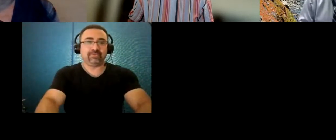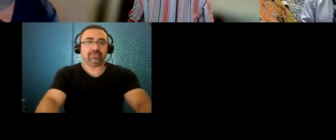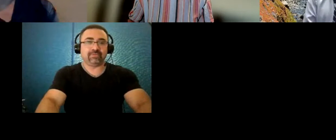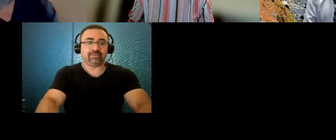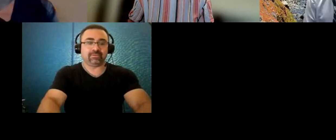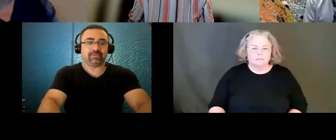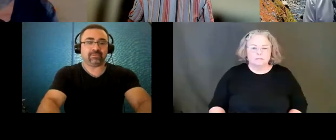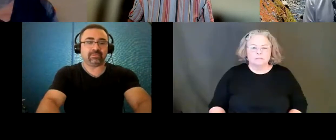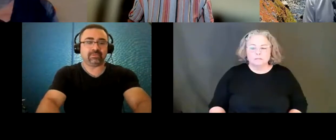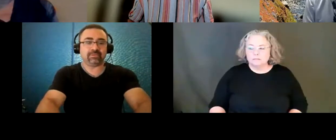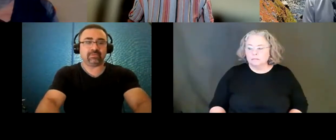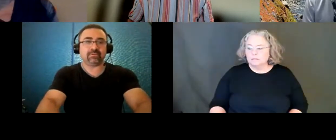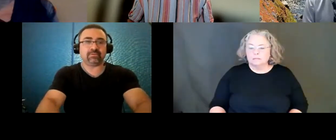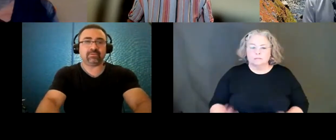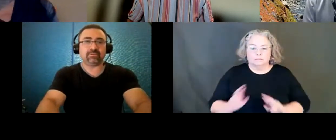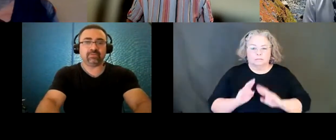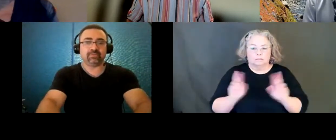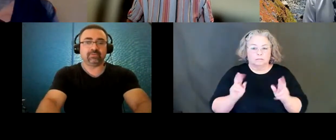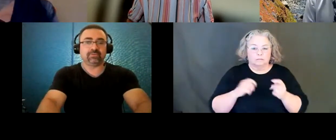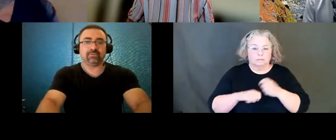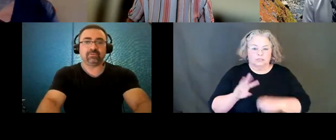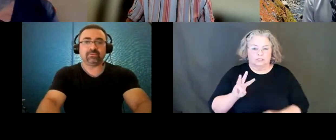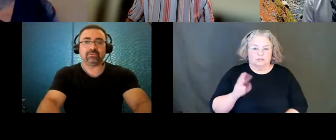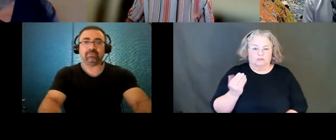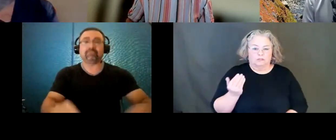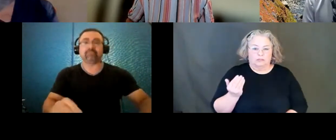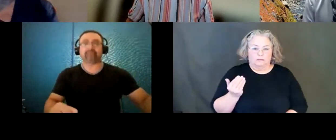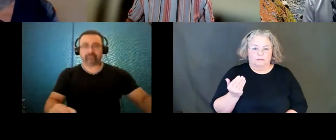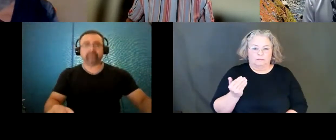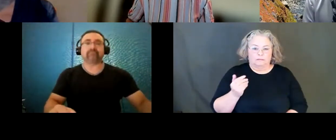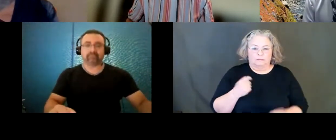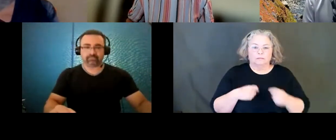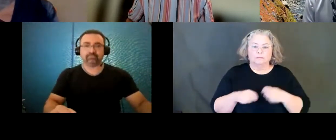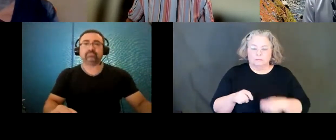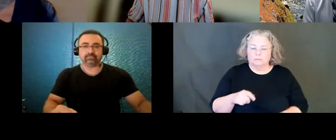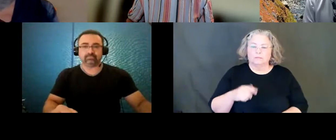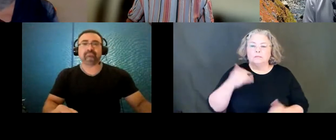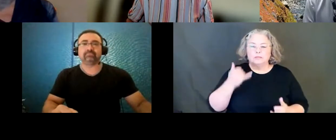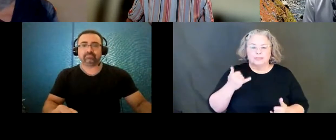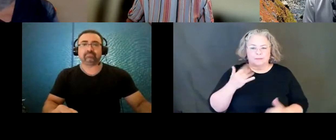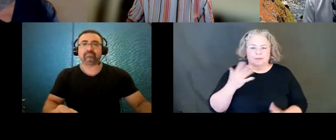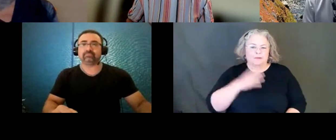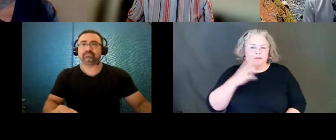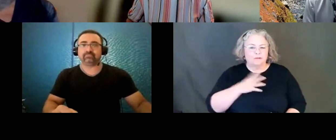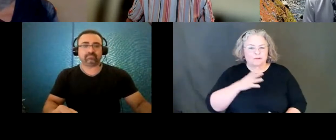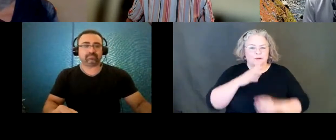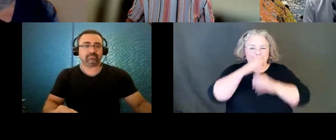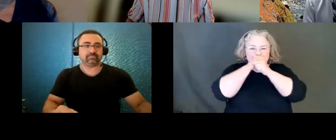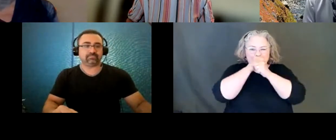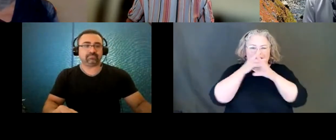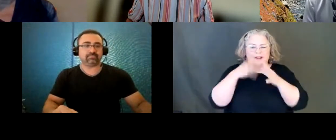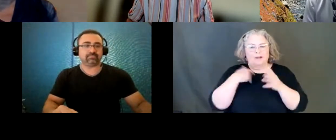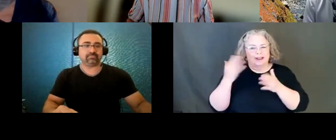Okay, I've officially unmuted. Thanks for once again inviting me to